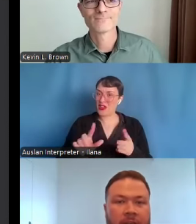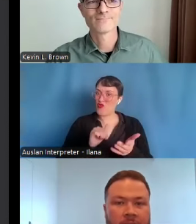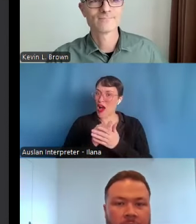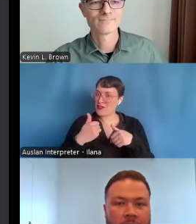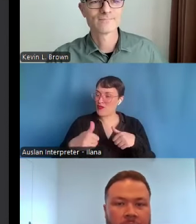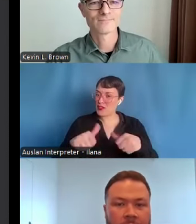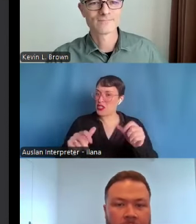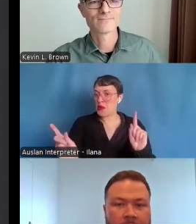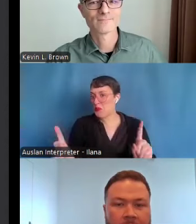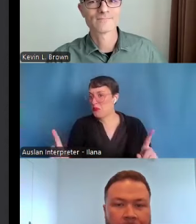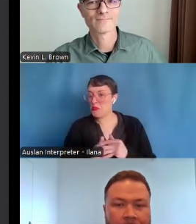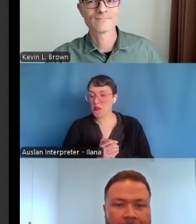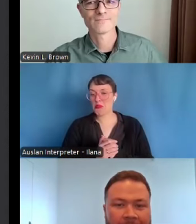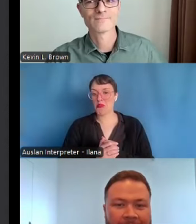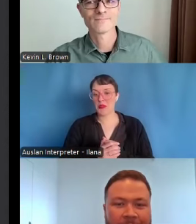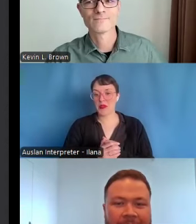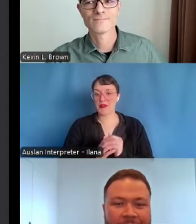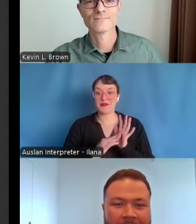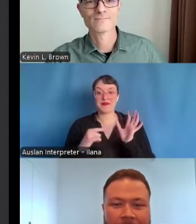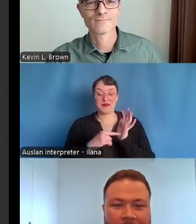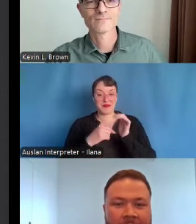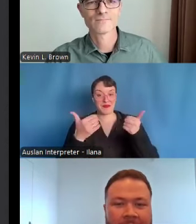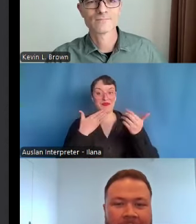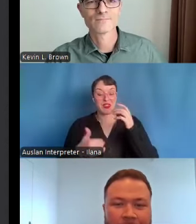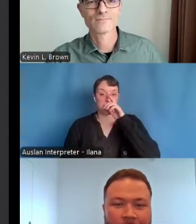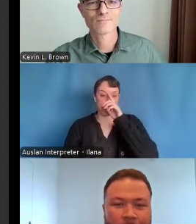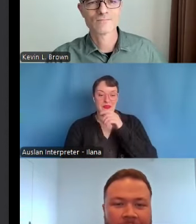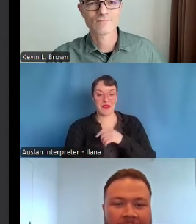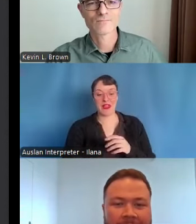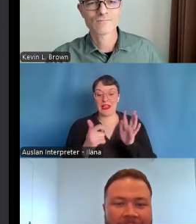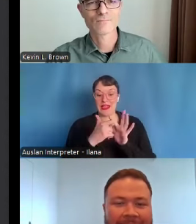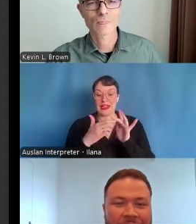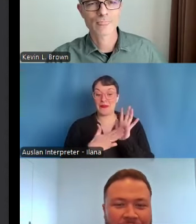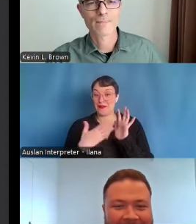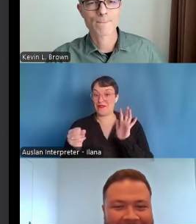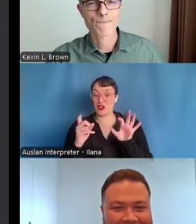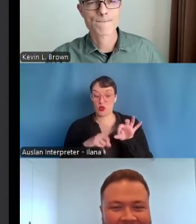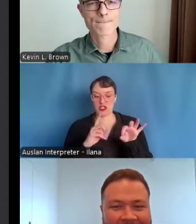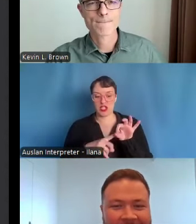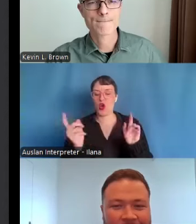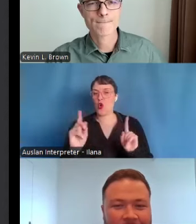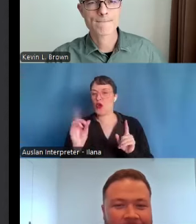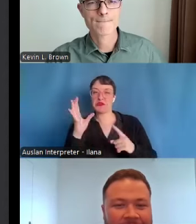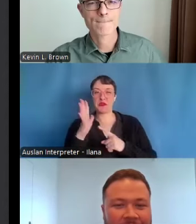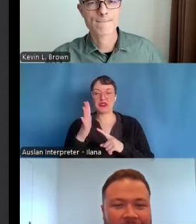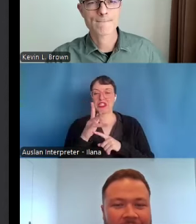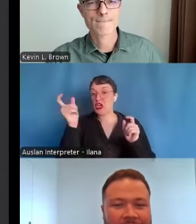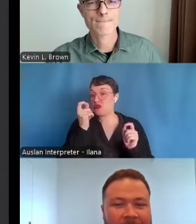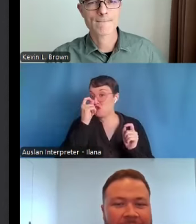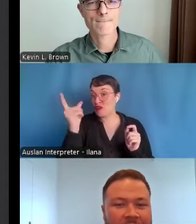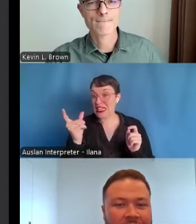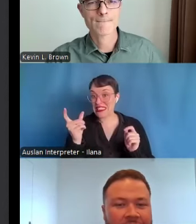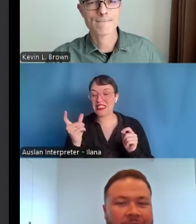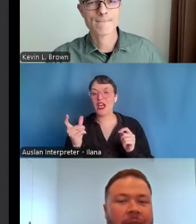Perfect, thank you. There's one here from Kim. What are some key tricks to understand whether a potential funder